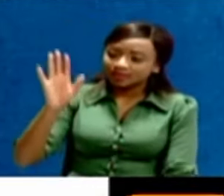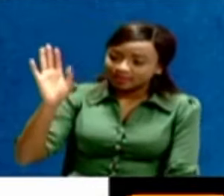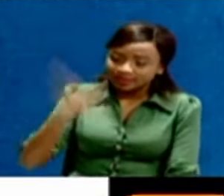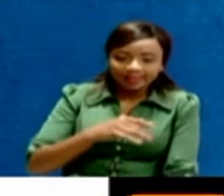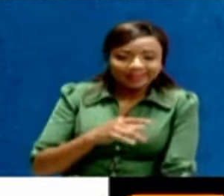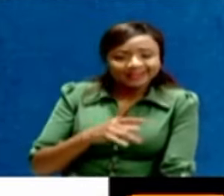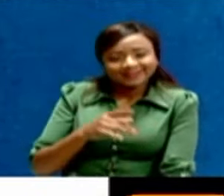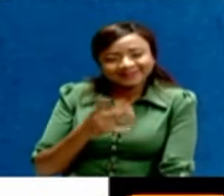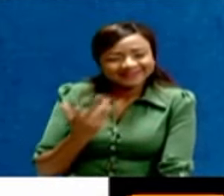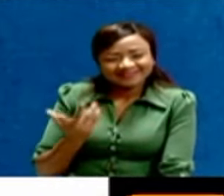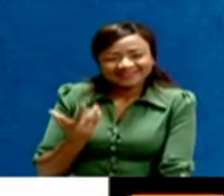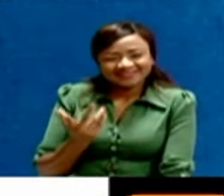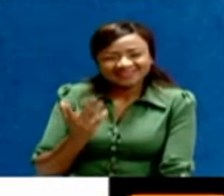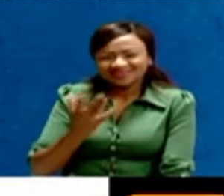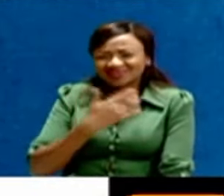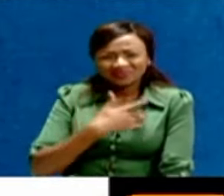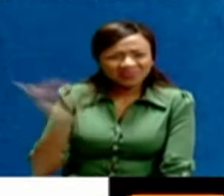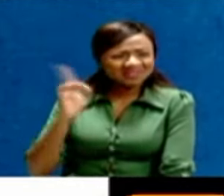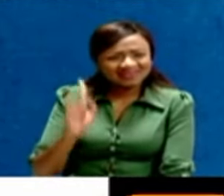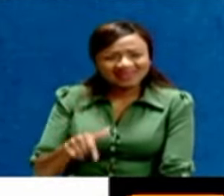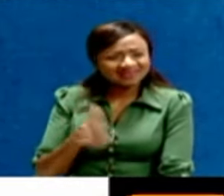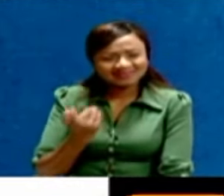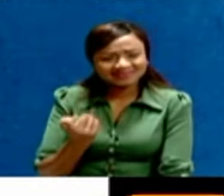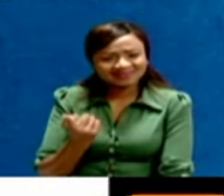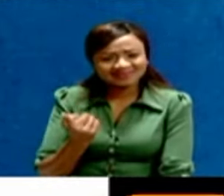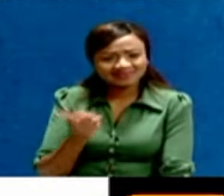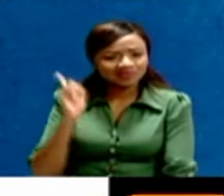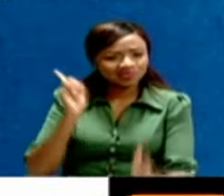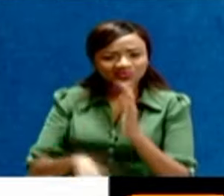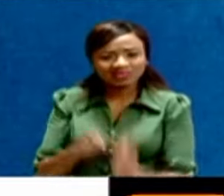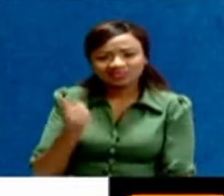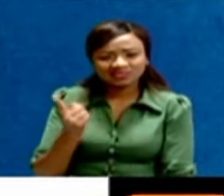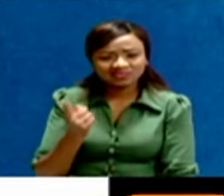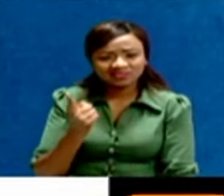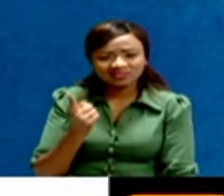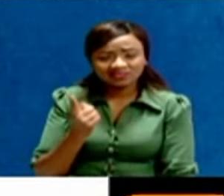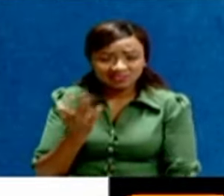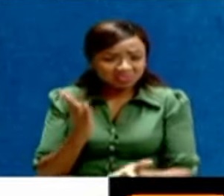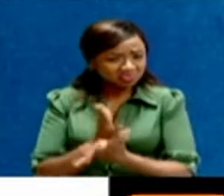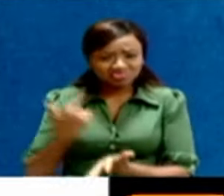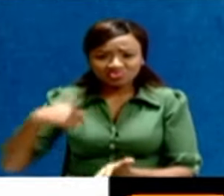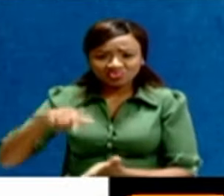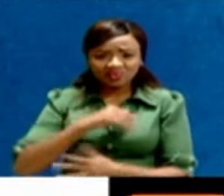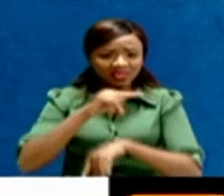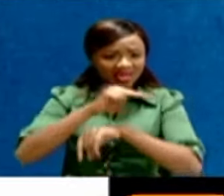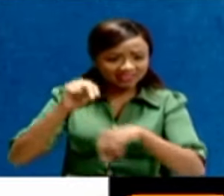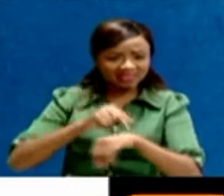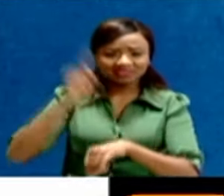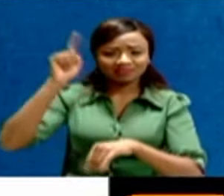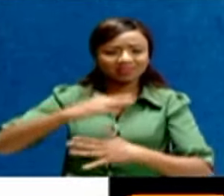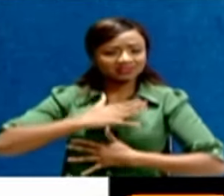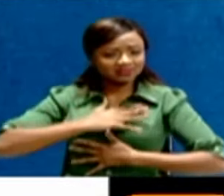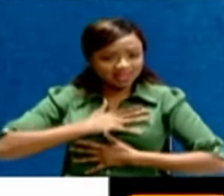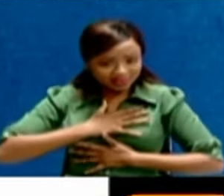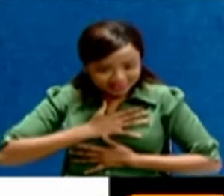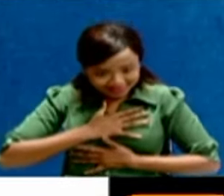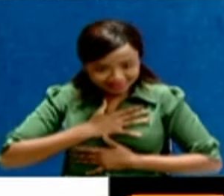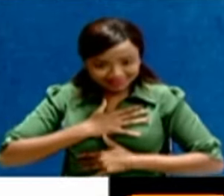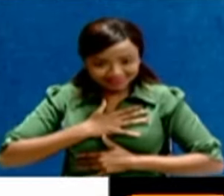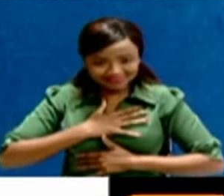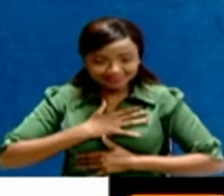it's absolutely ludicrous. And I think we have come of age as a nation that we must respect the separation of